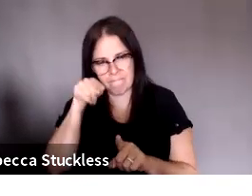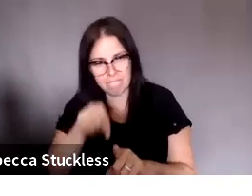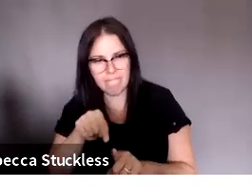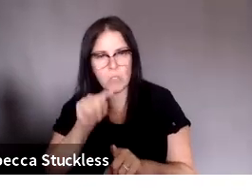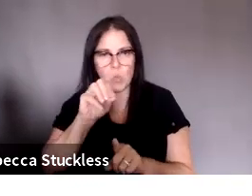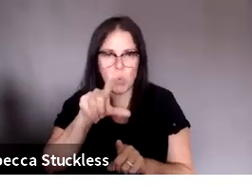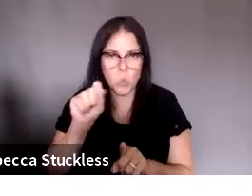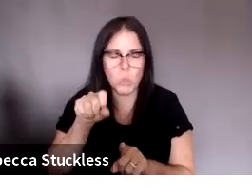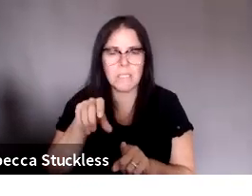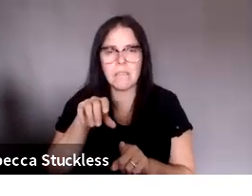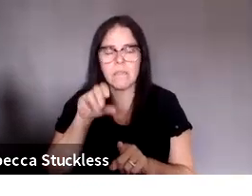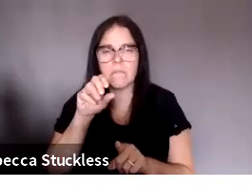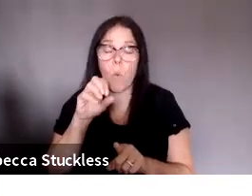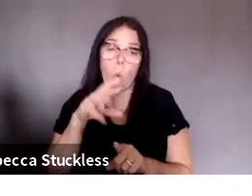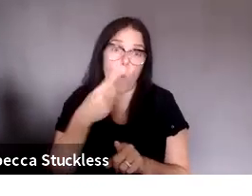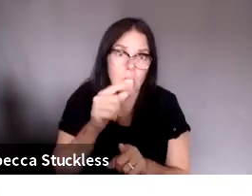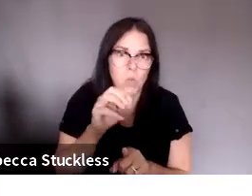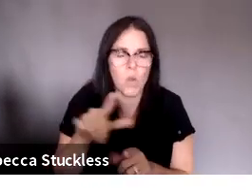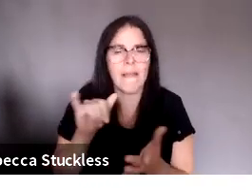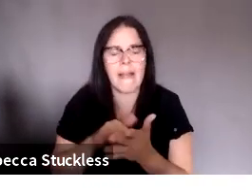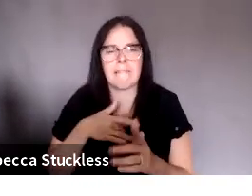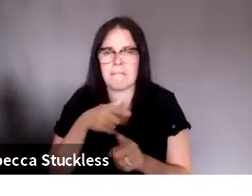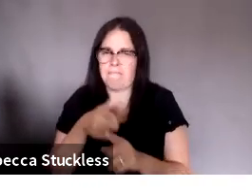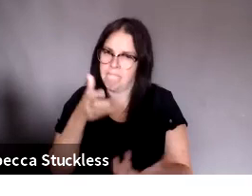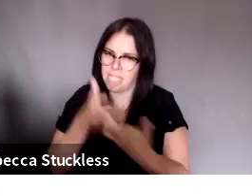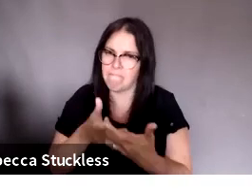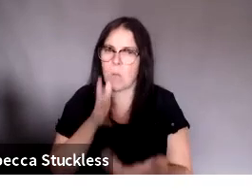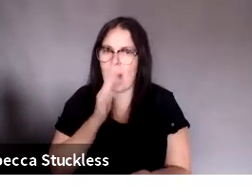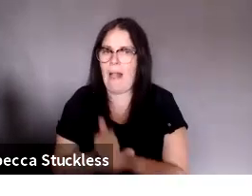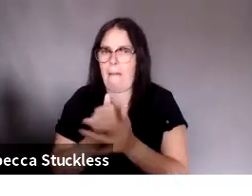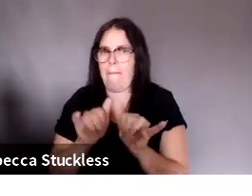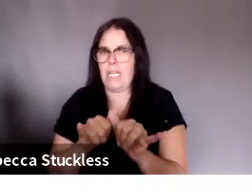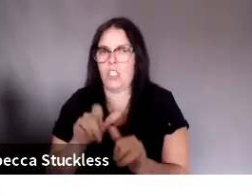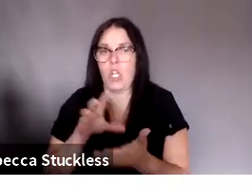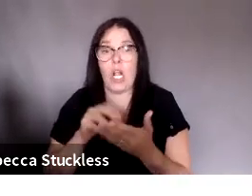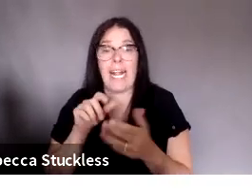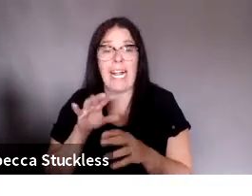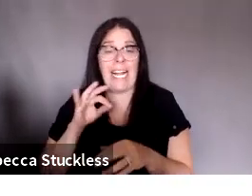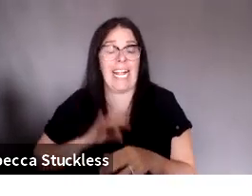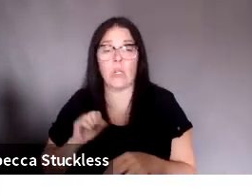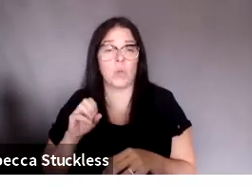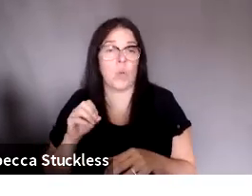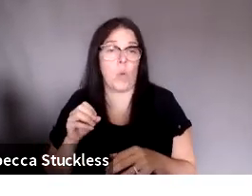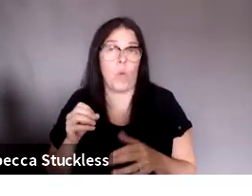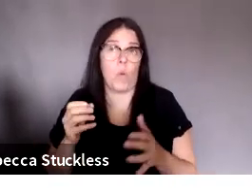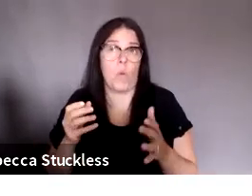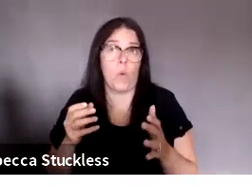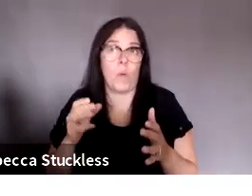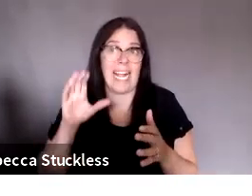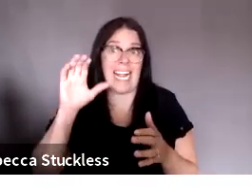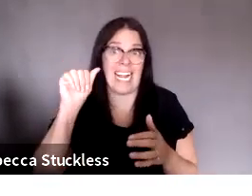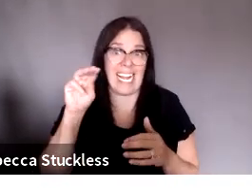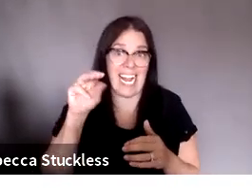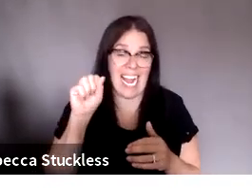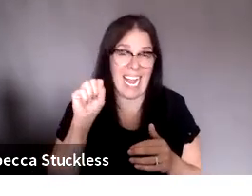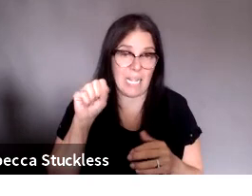of tools that they would have us use for learner gains. So there should never be anything in CaMS